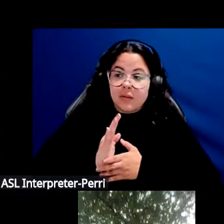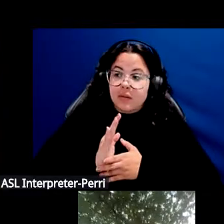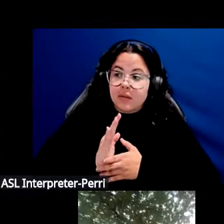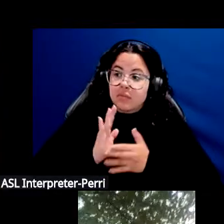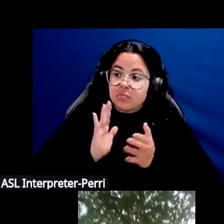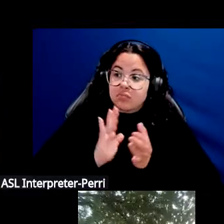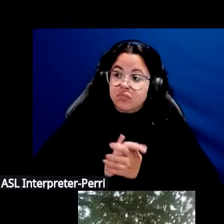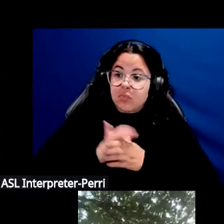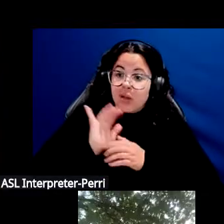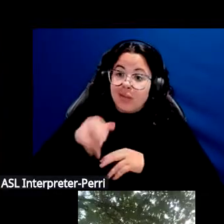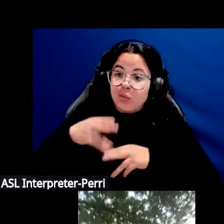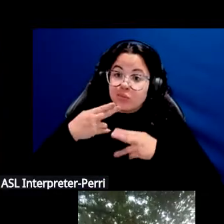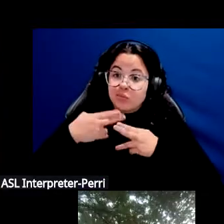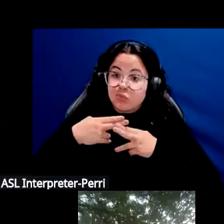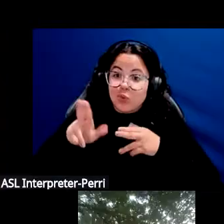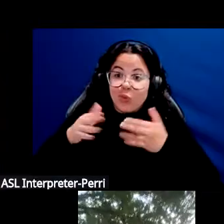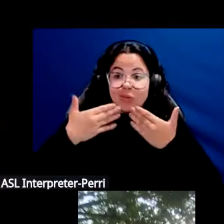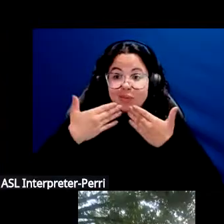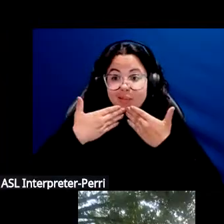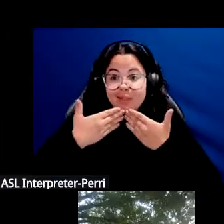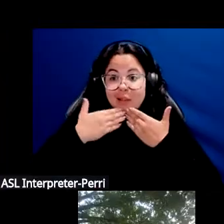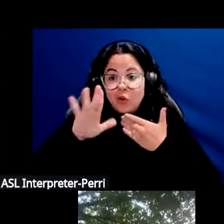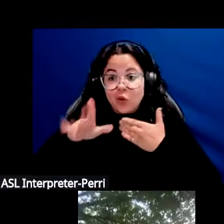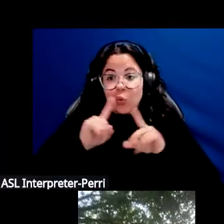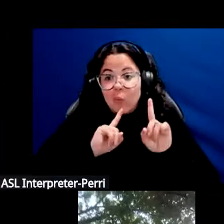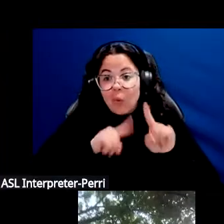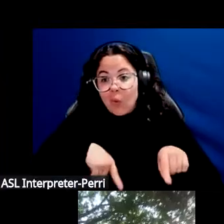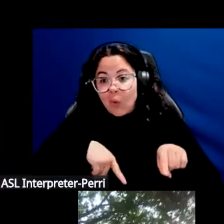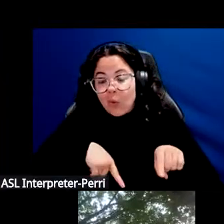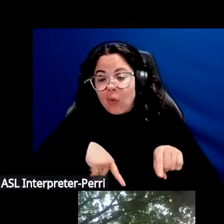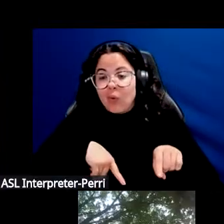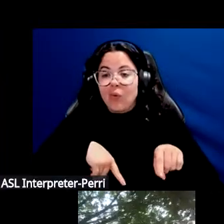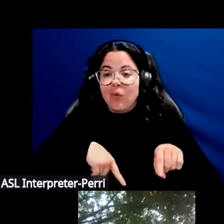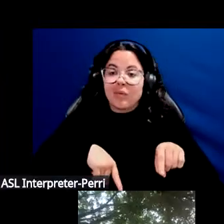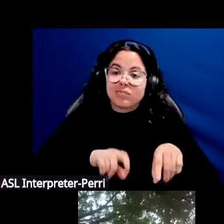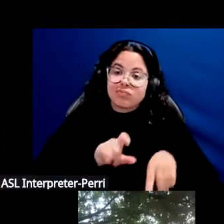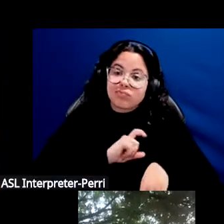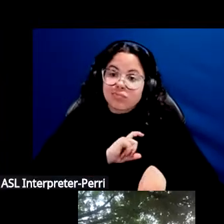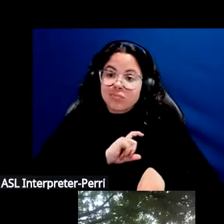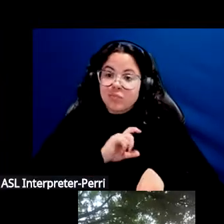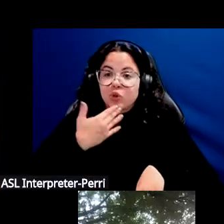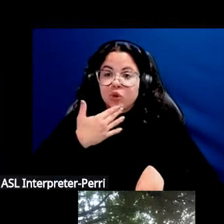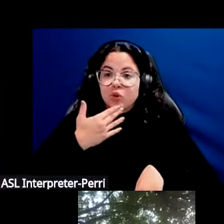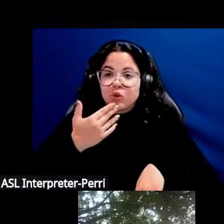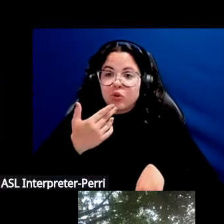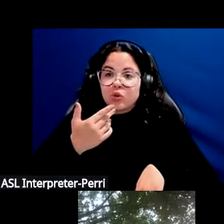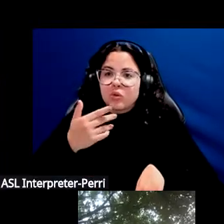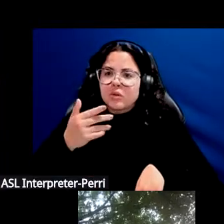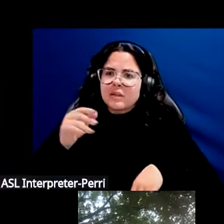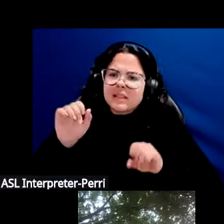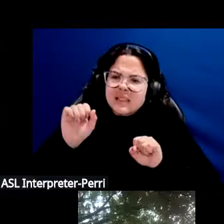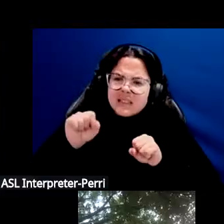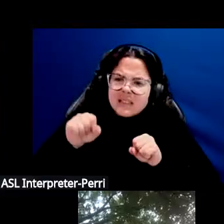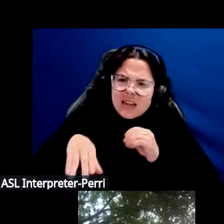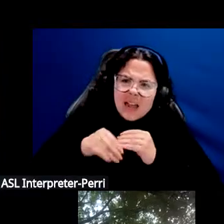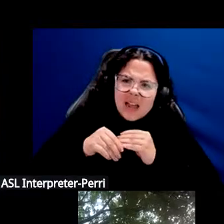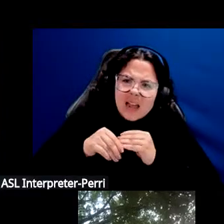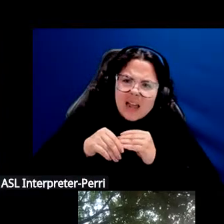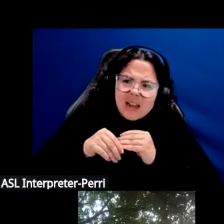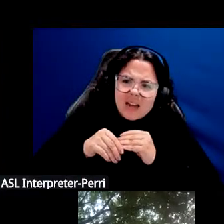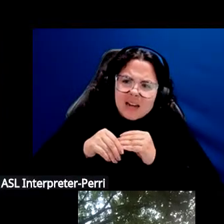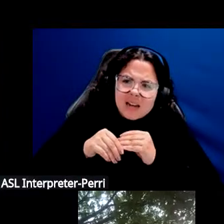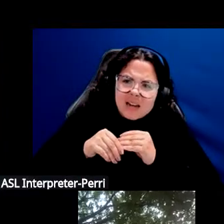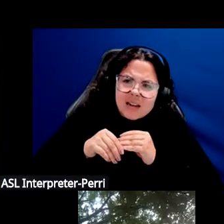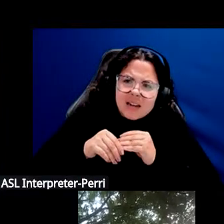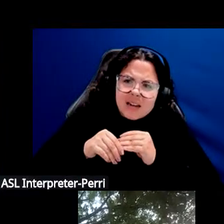that was short. Thanks for your reports, Lieutenant Good. Can I? And do we